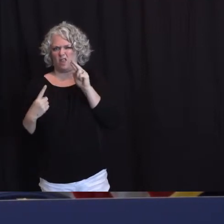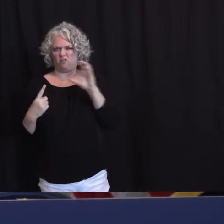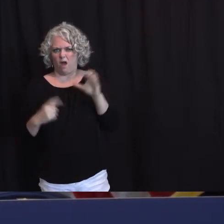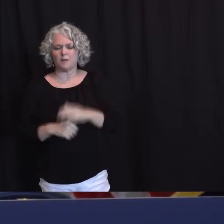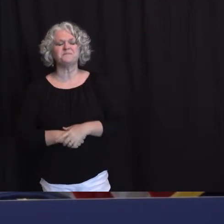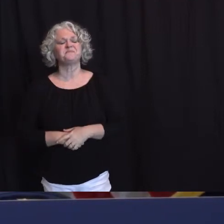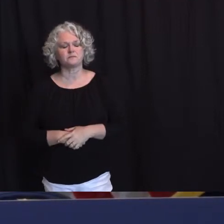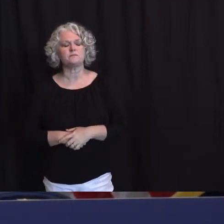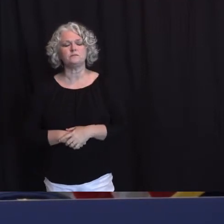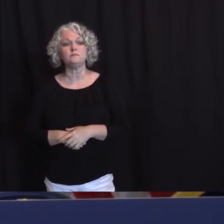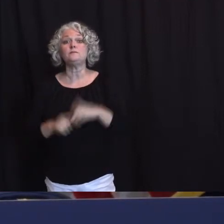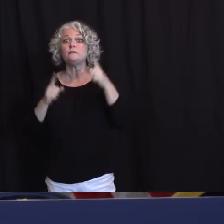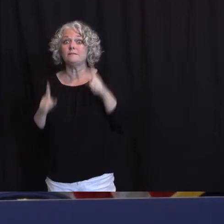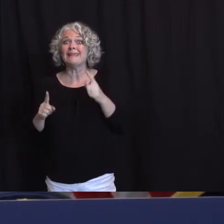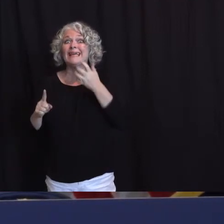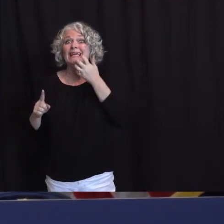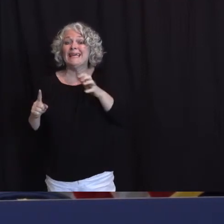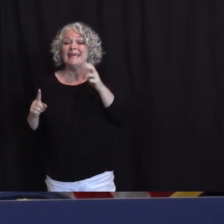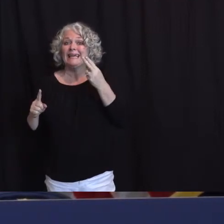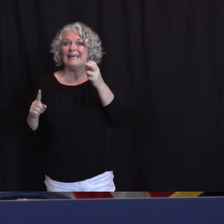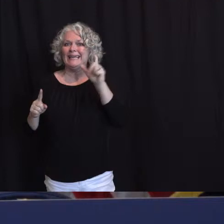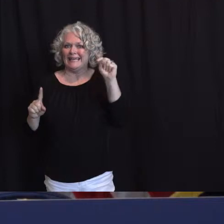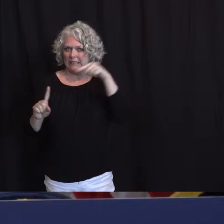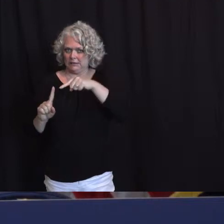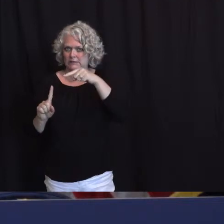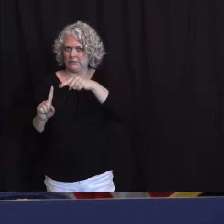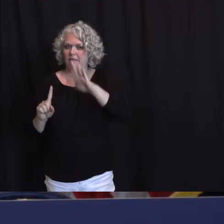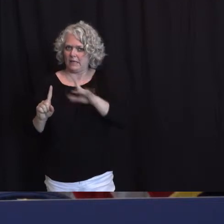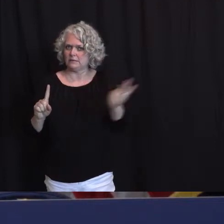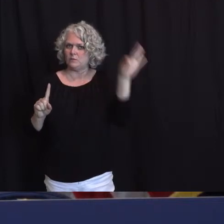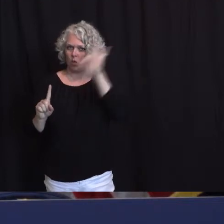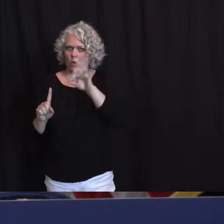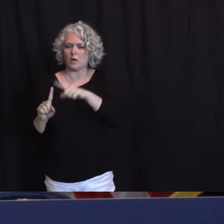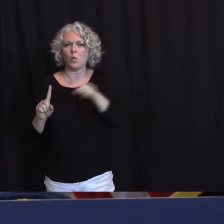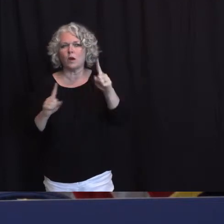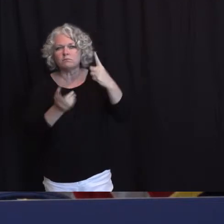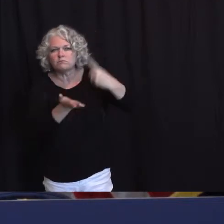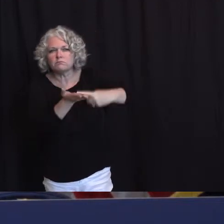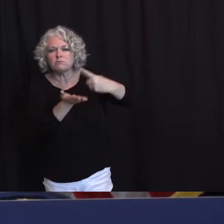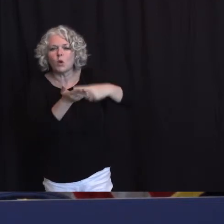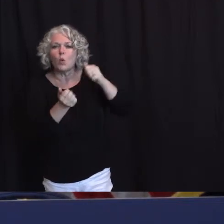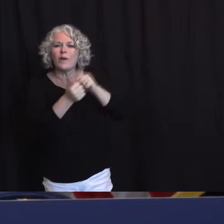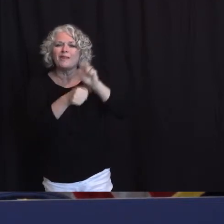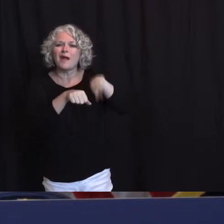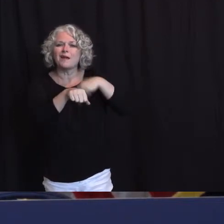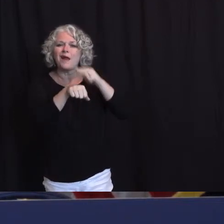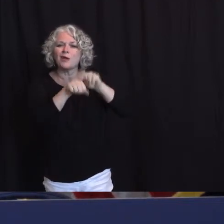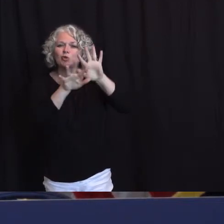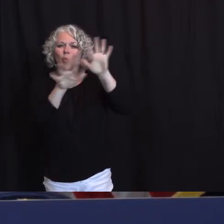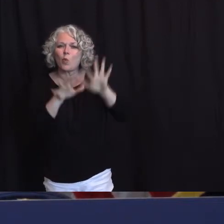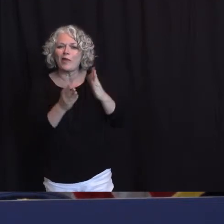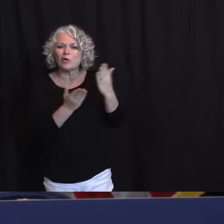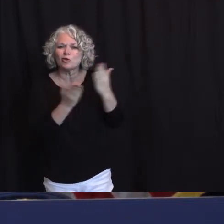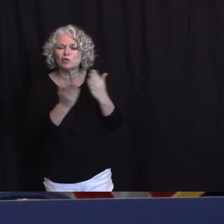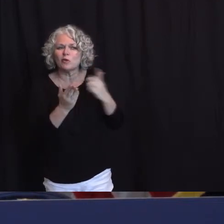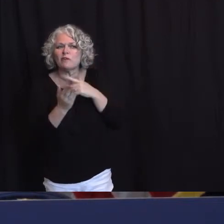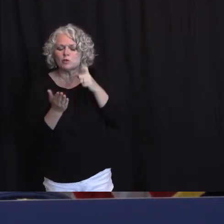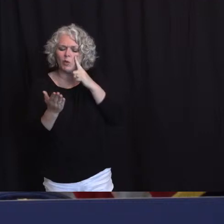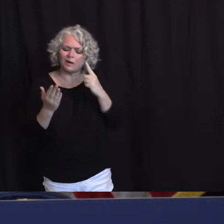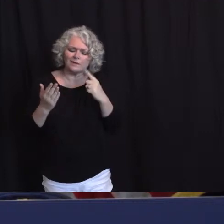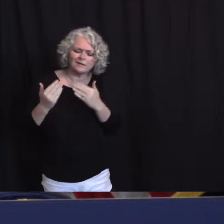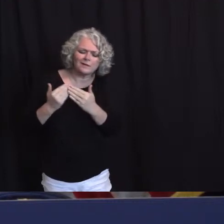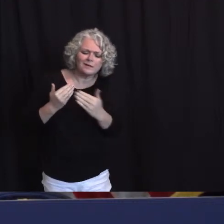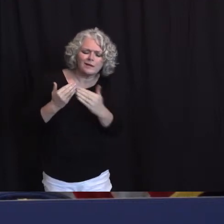our emergency management staff is alongside the National Weather Service and Board of Public Utilities, certainly watching the next 3